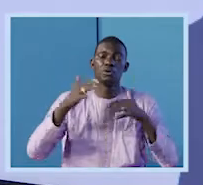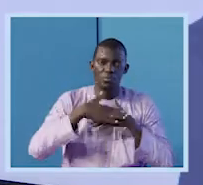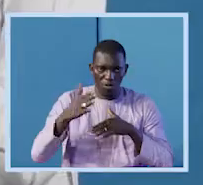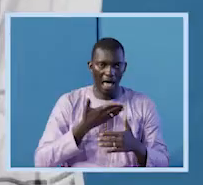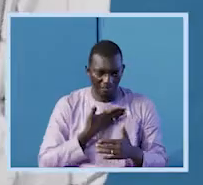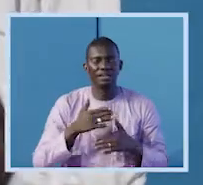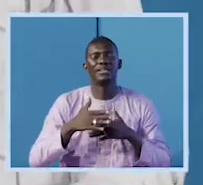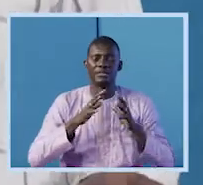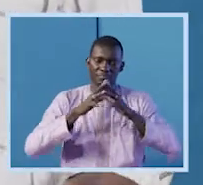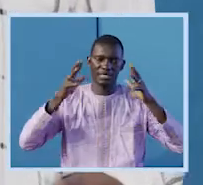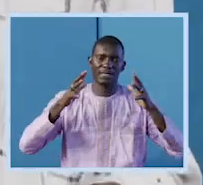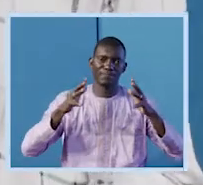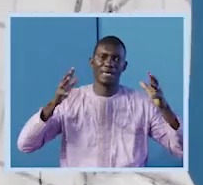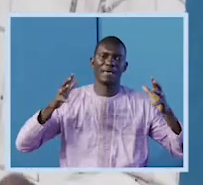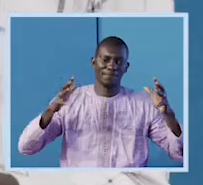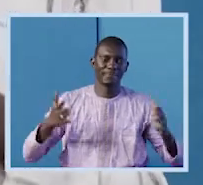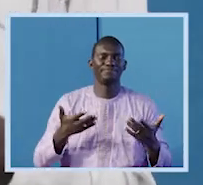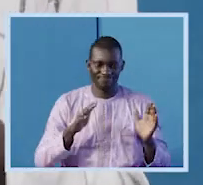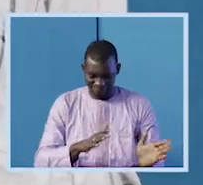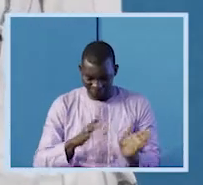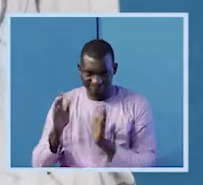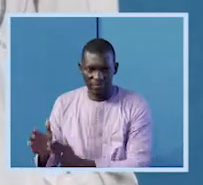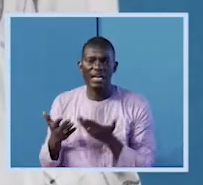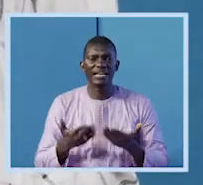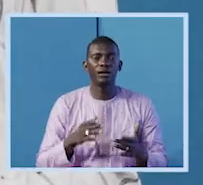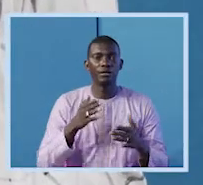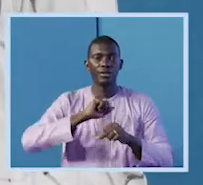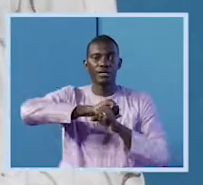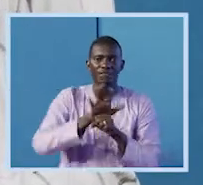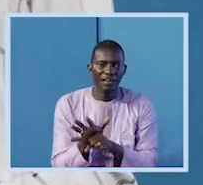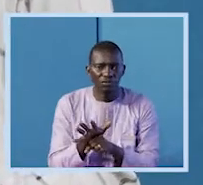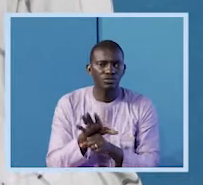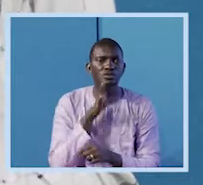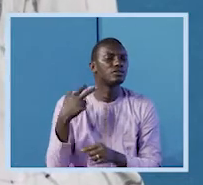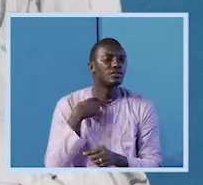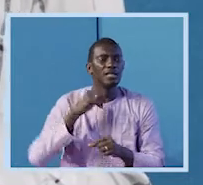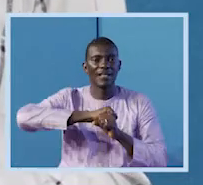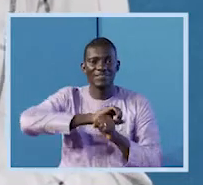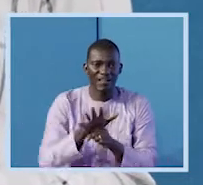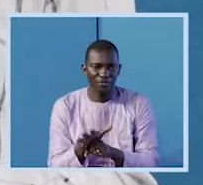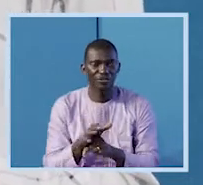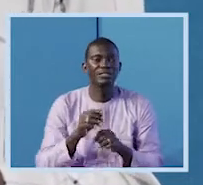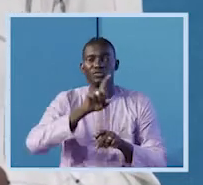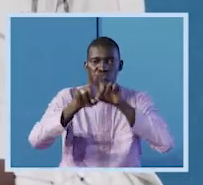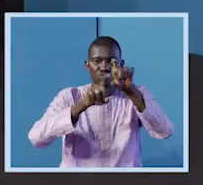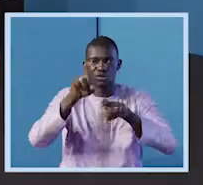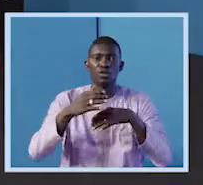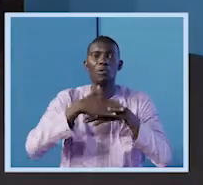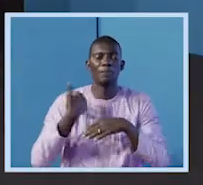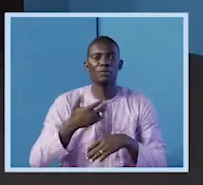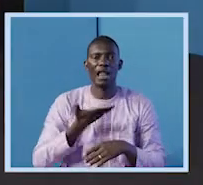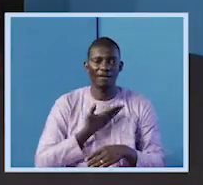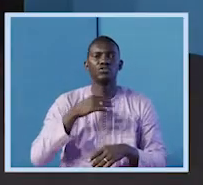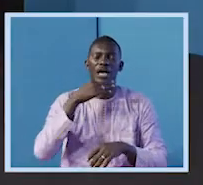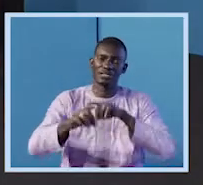So now let's go into the current pandemic. I know this is a question that a lot of people have to ask.